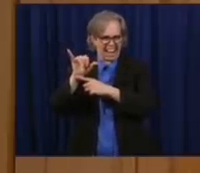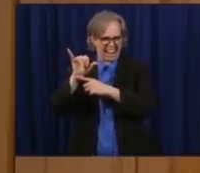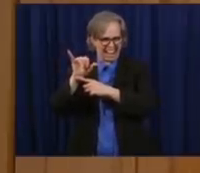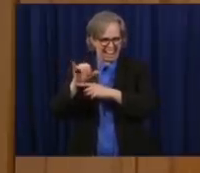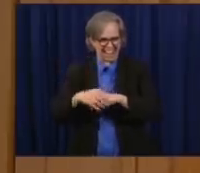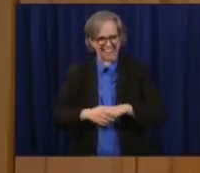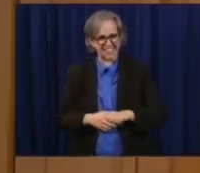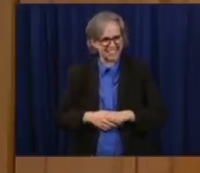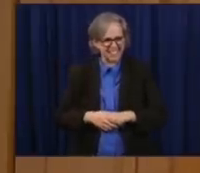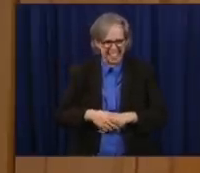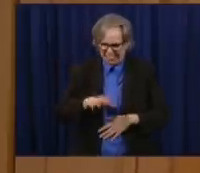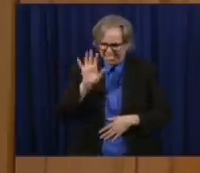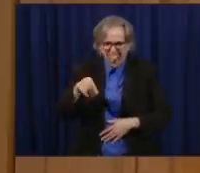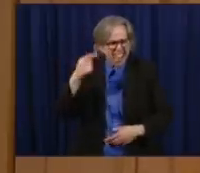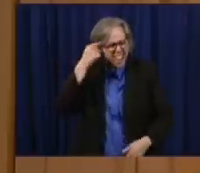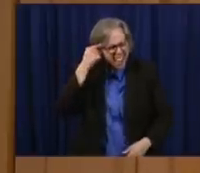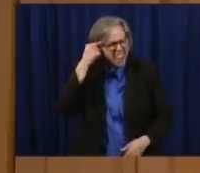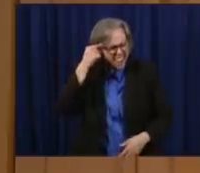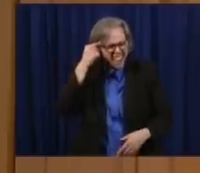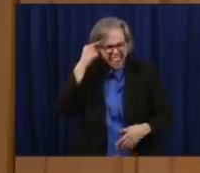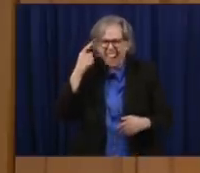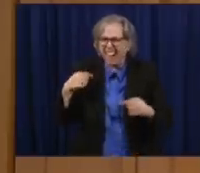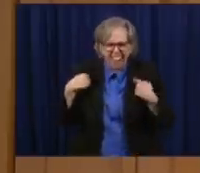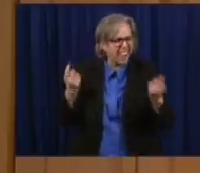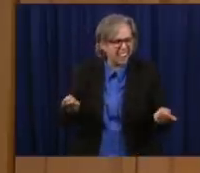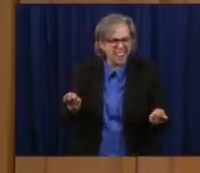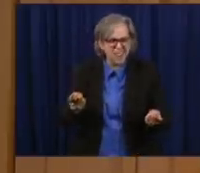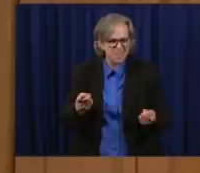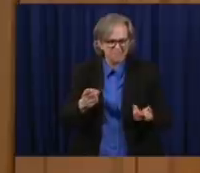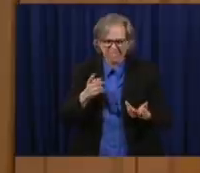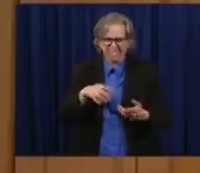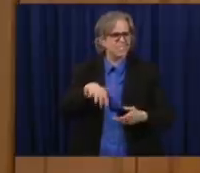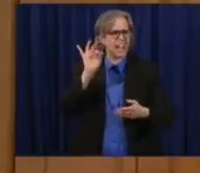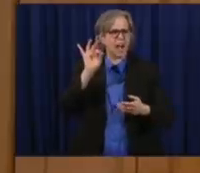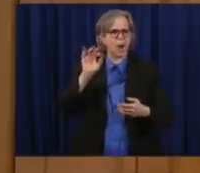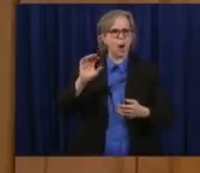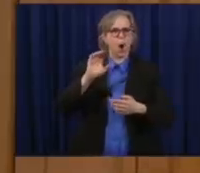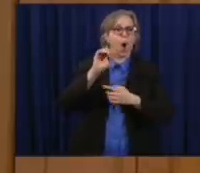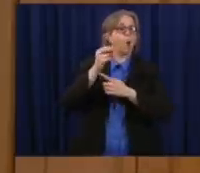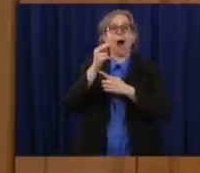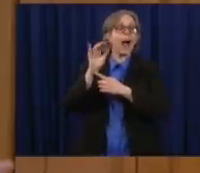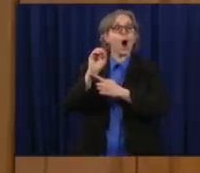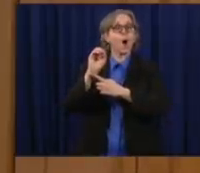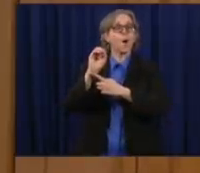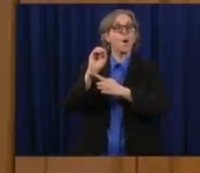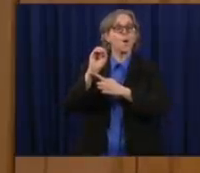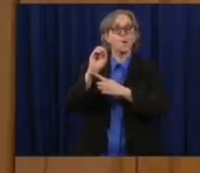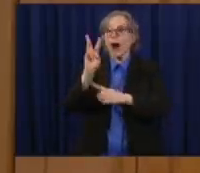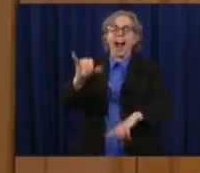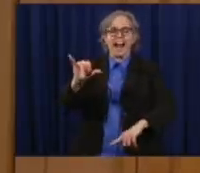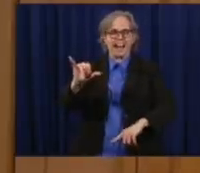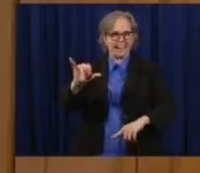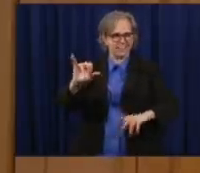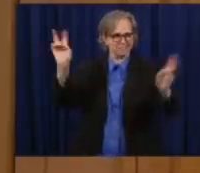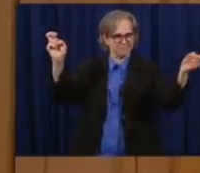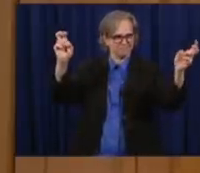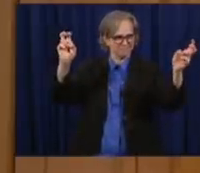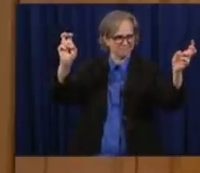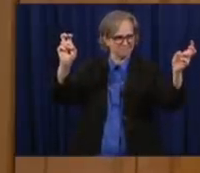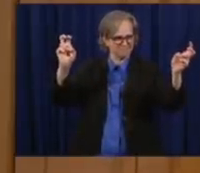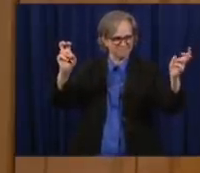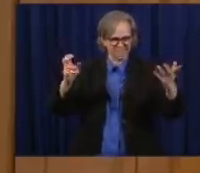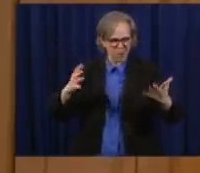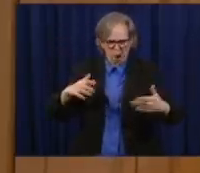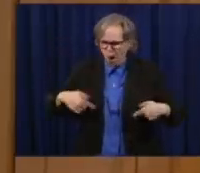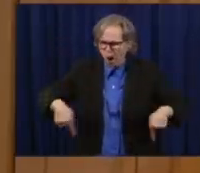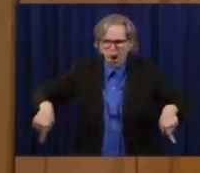really discovered an Ohio way. We are all, meaning everyone at home and all of us here. And what the Columbus